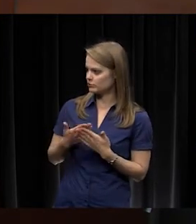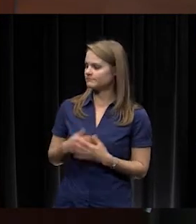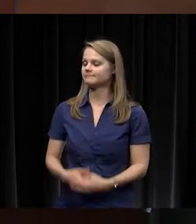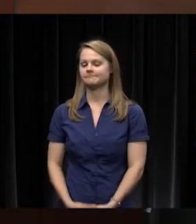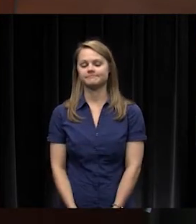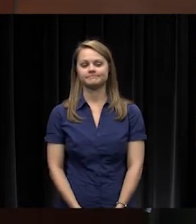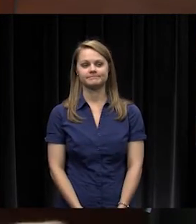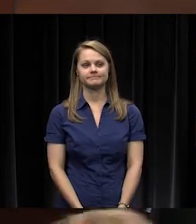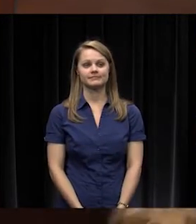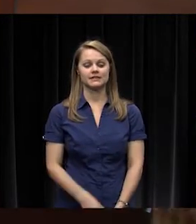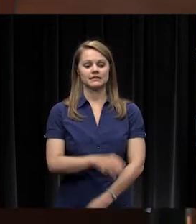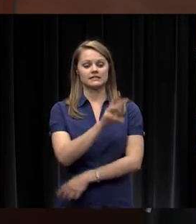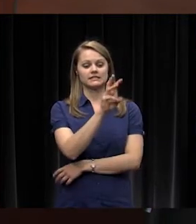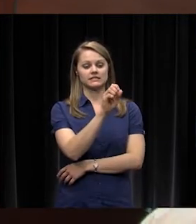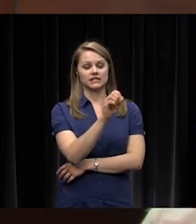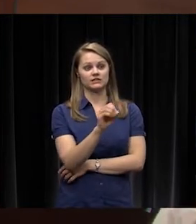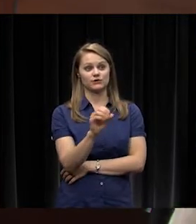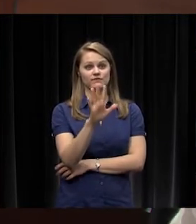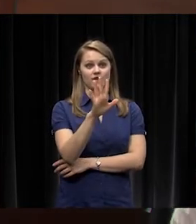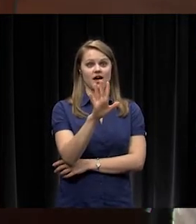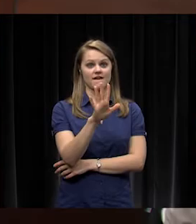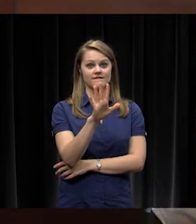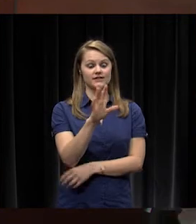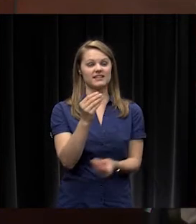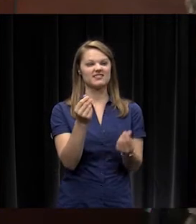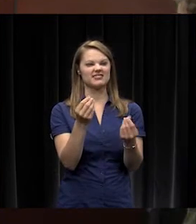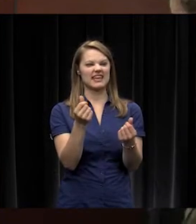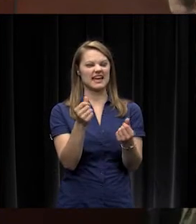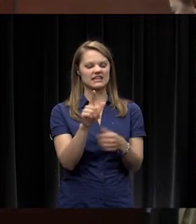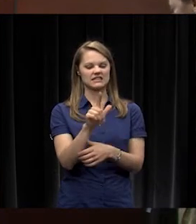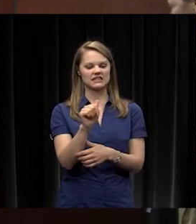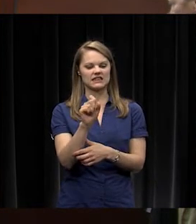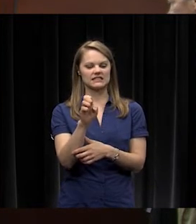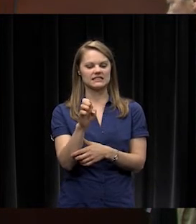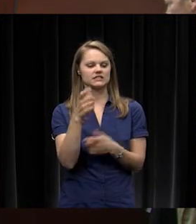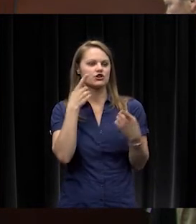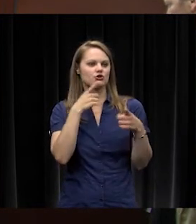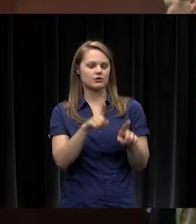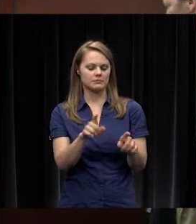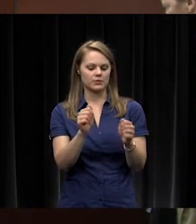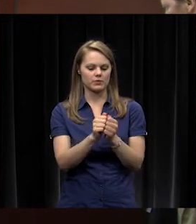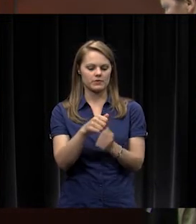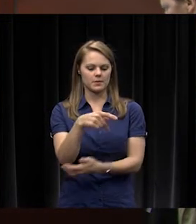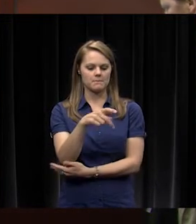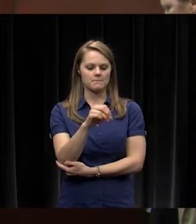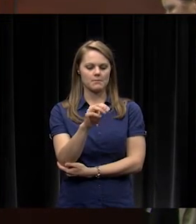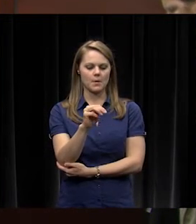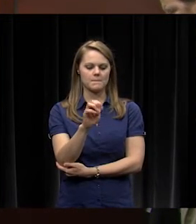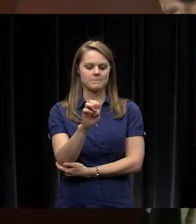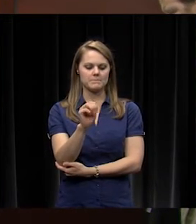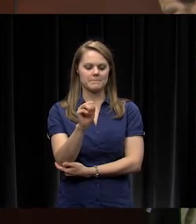Very good. All right, 6.05, land lease agreement with Palmetto Tower Company, LLC.